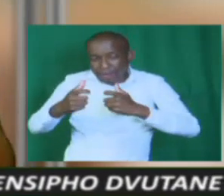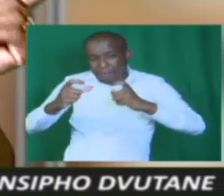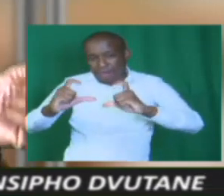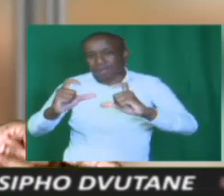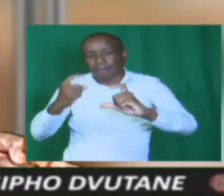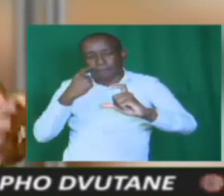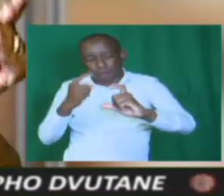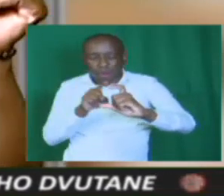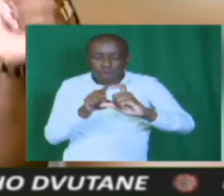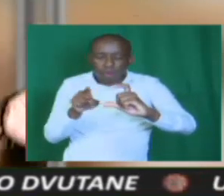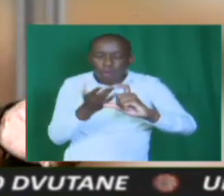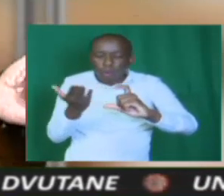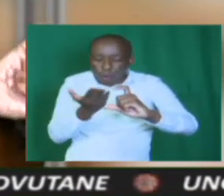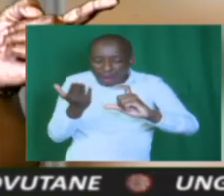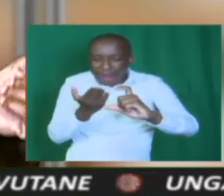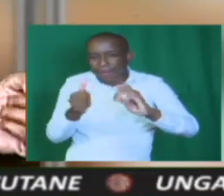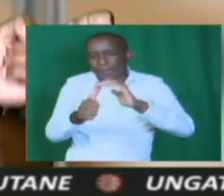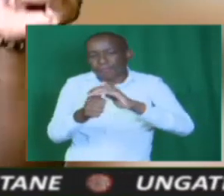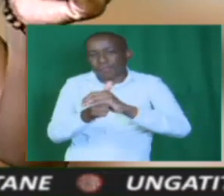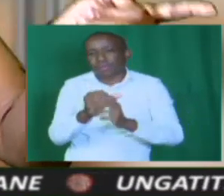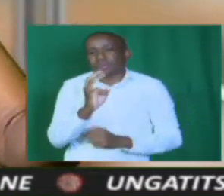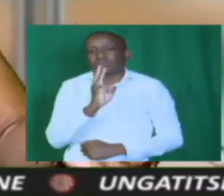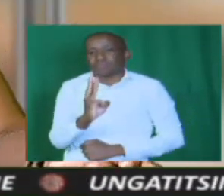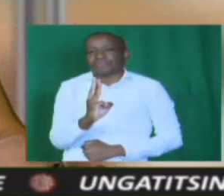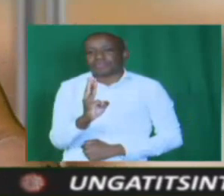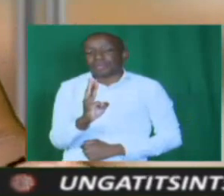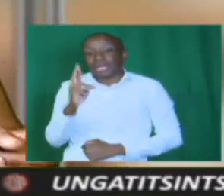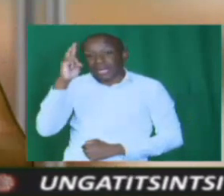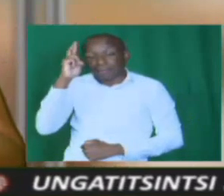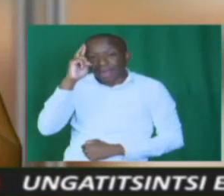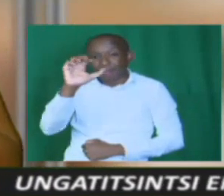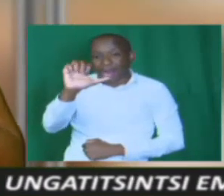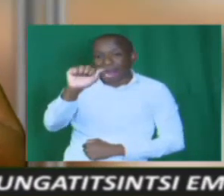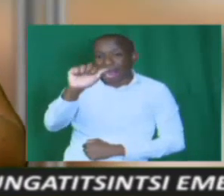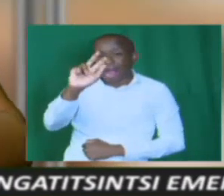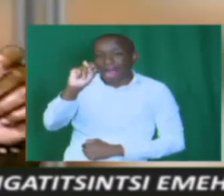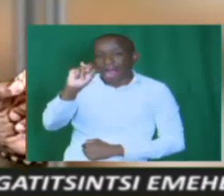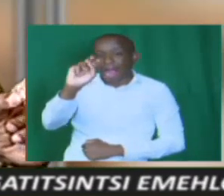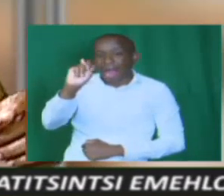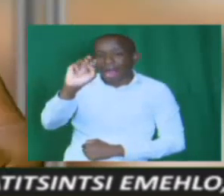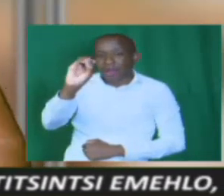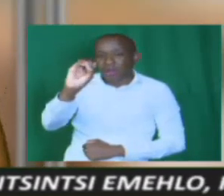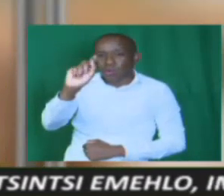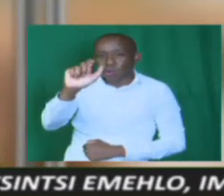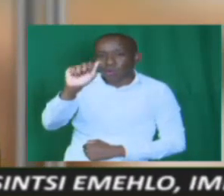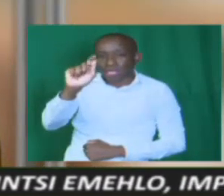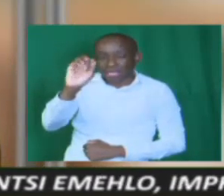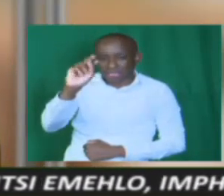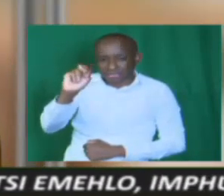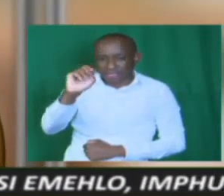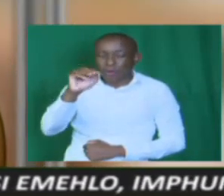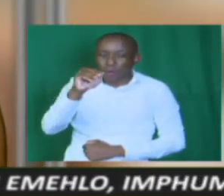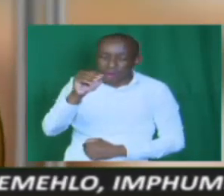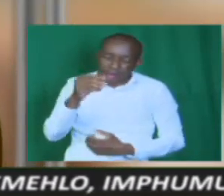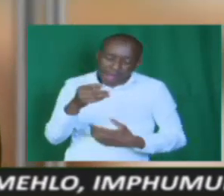And earlier on, I had touched on the issue of annotation, that there are some markings that you do as